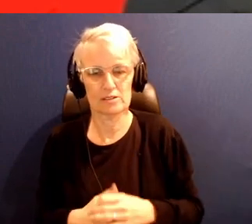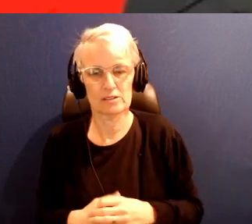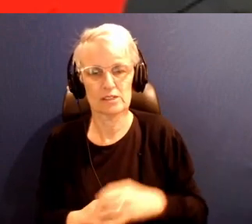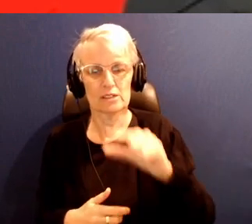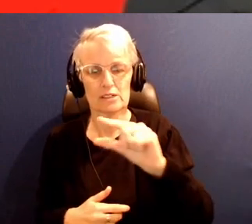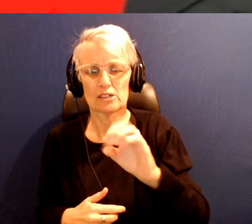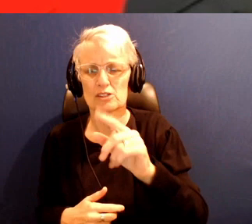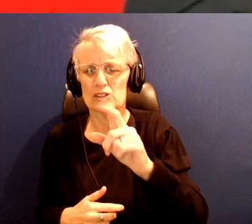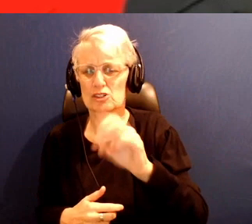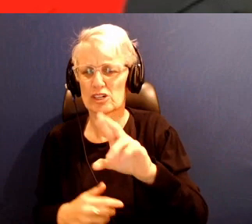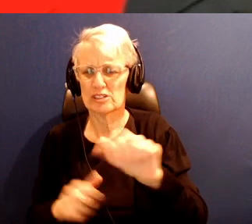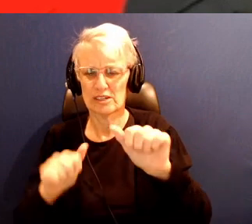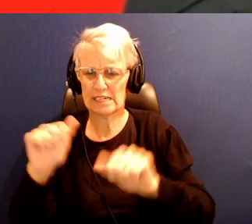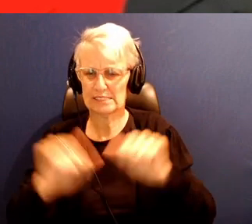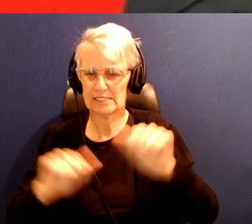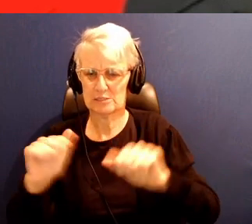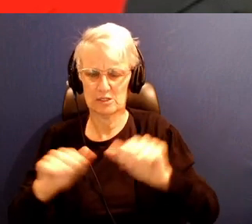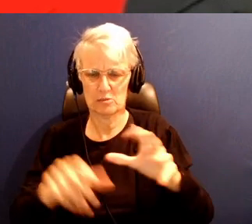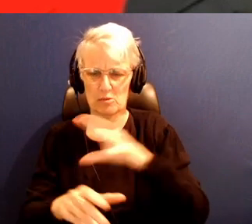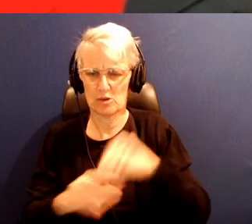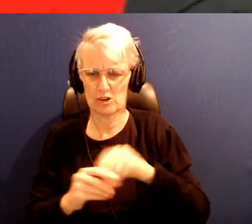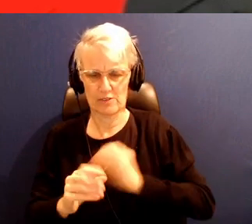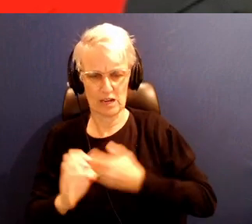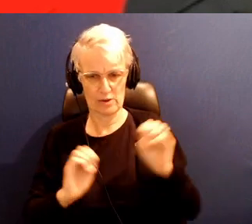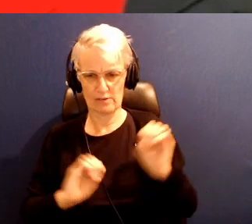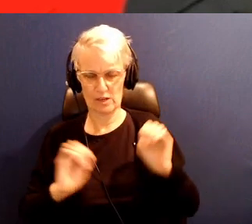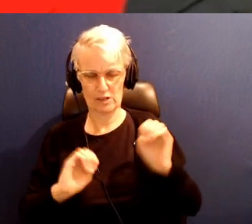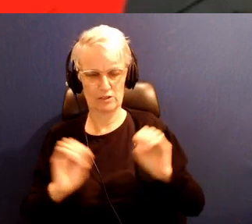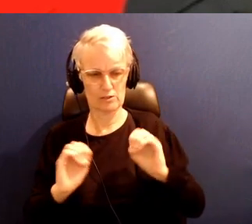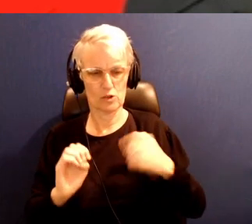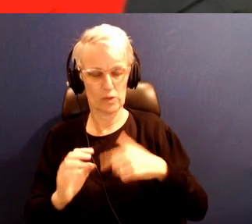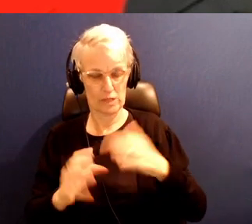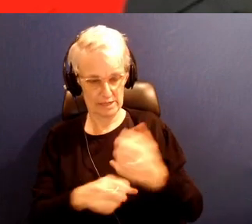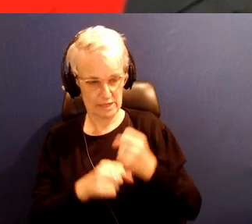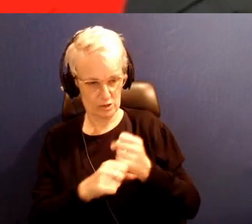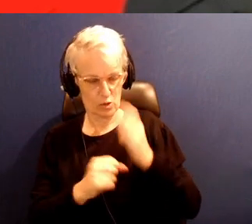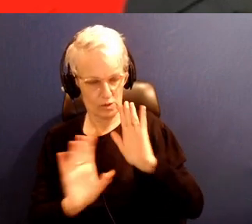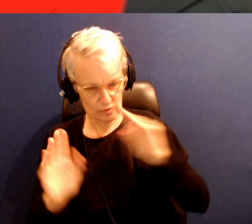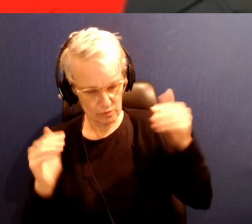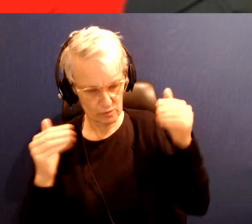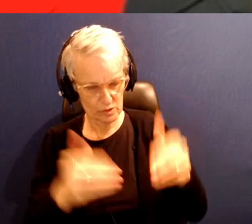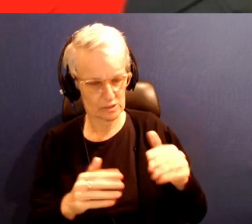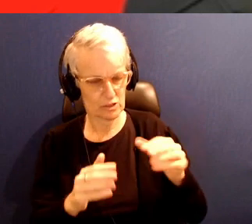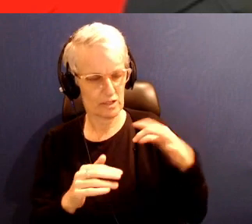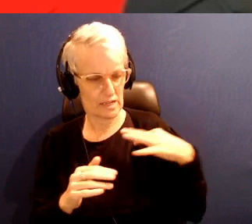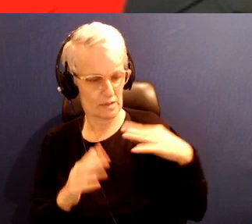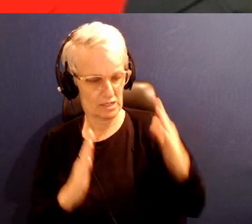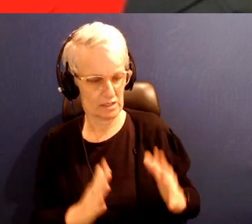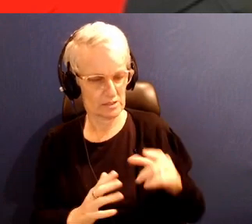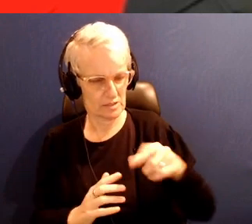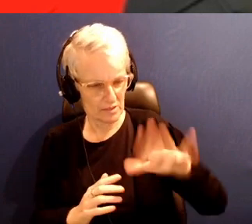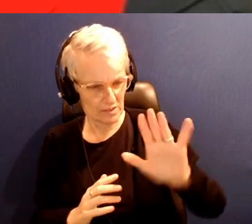Therefore, the gender assessment that is part of our evaluation of the proposals we will receive will focus on the